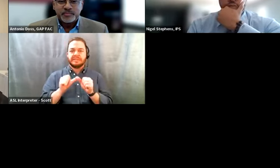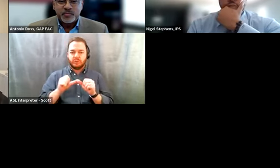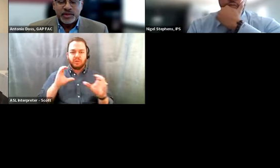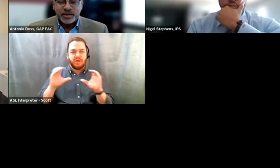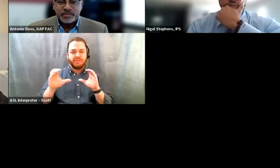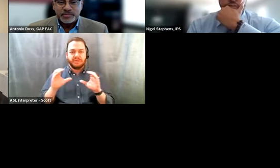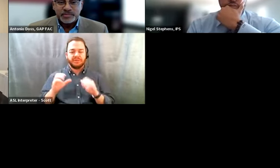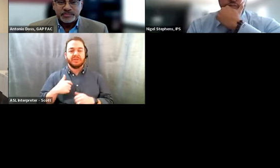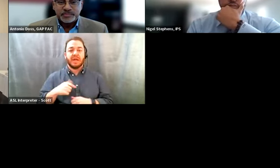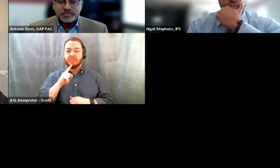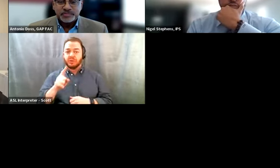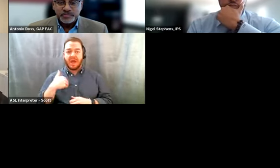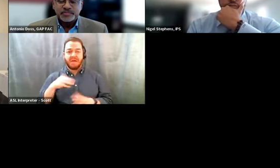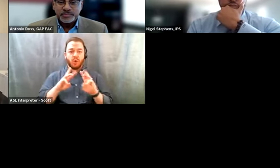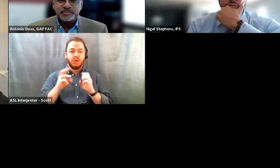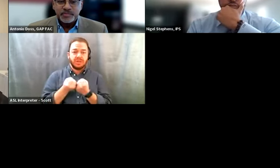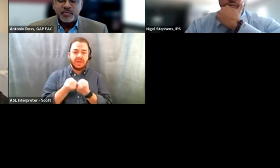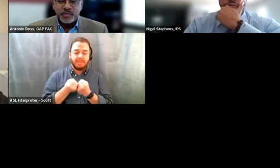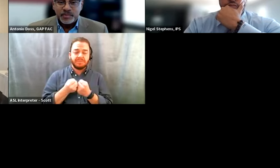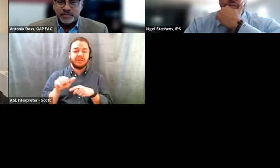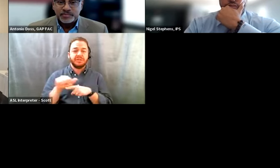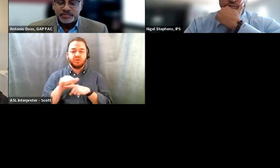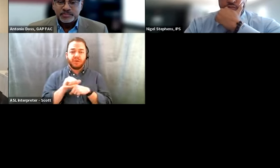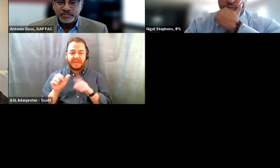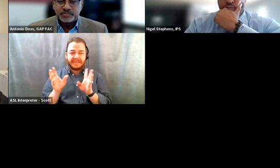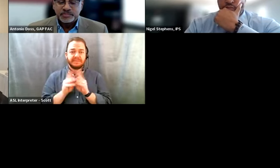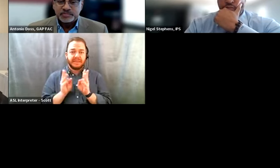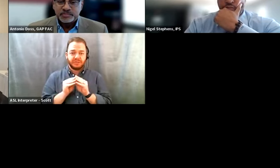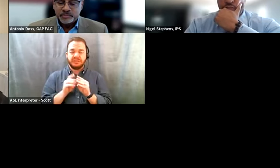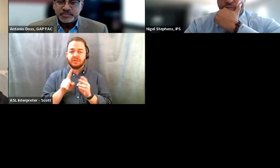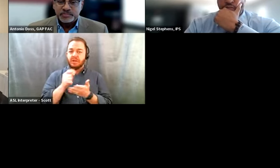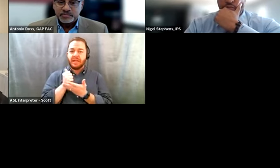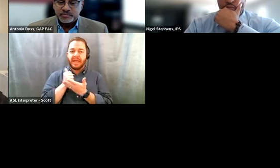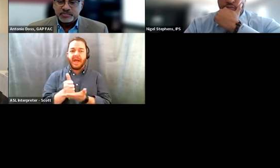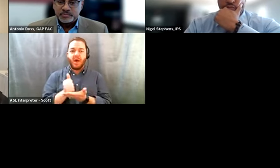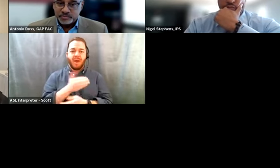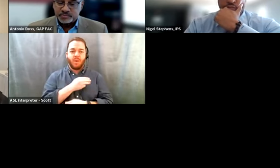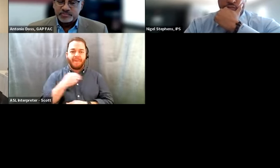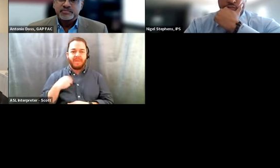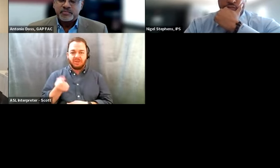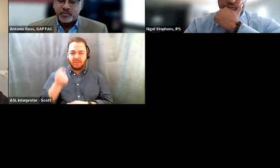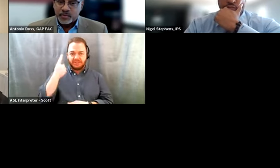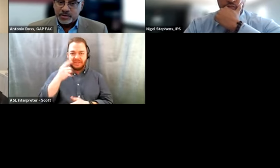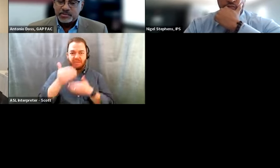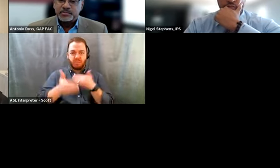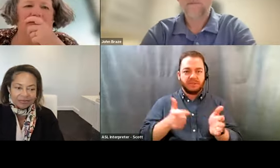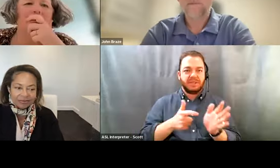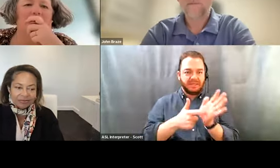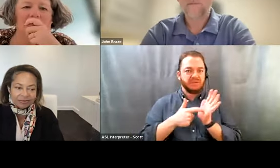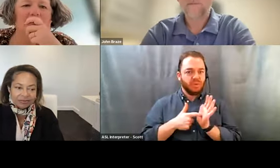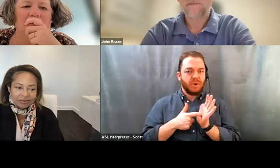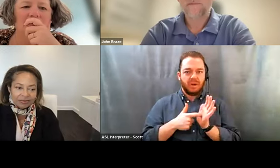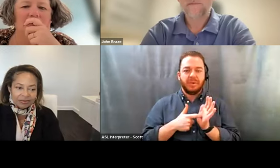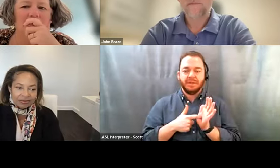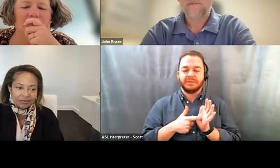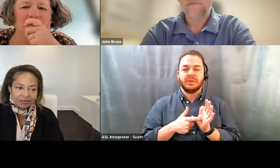sure there are workshops and training sessions that would really help our members understand the process and requirements. And